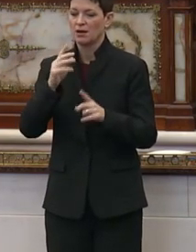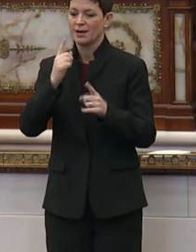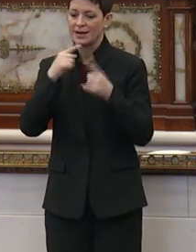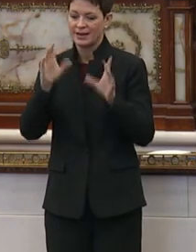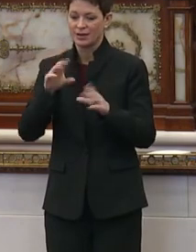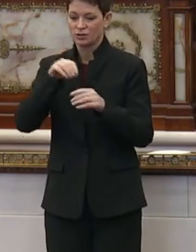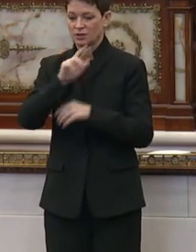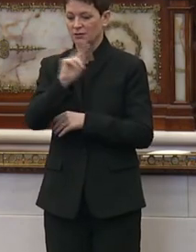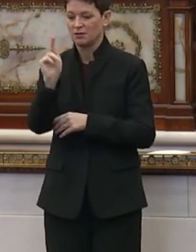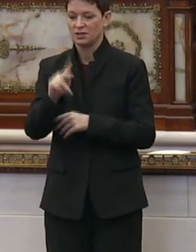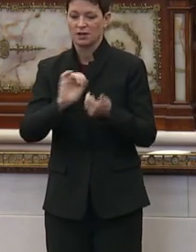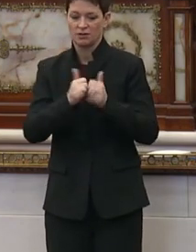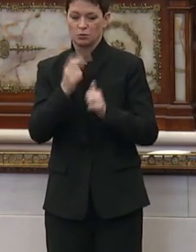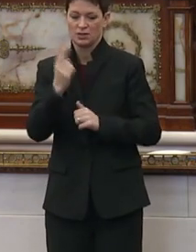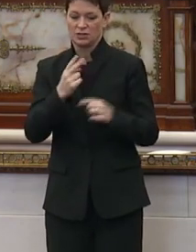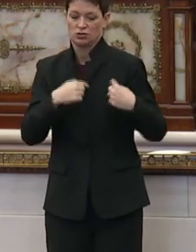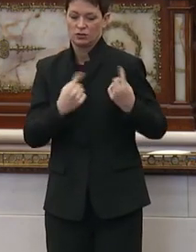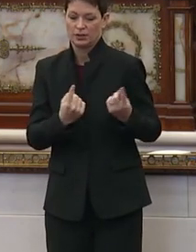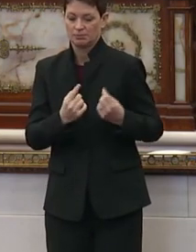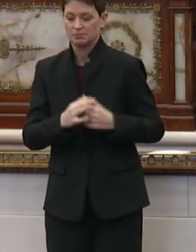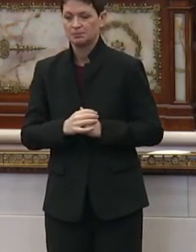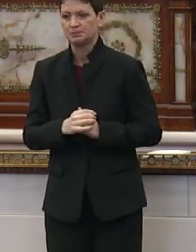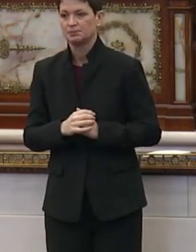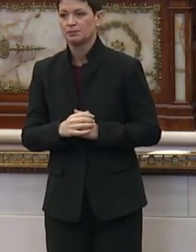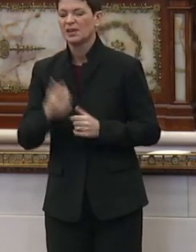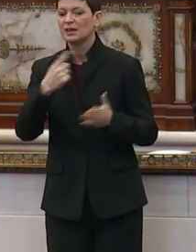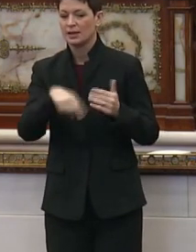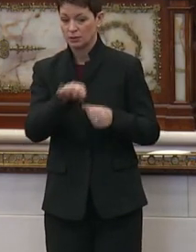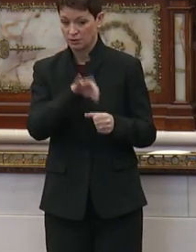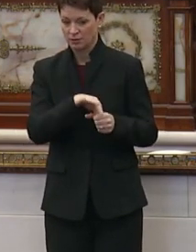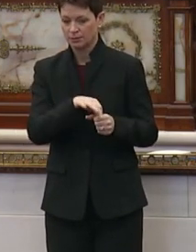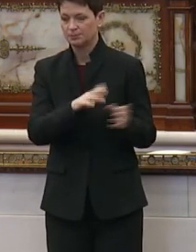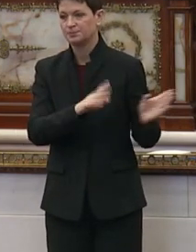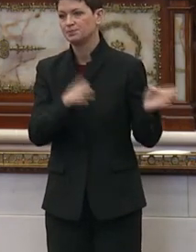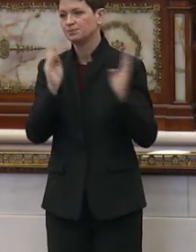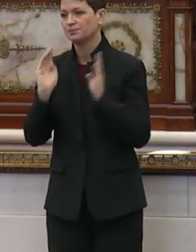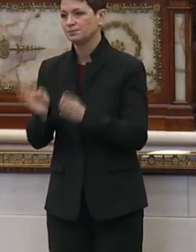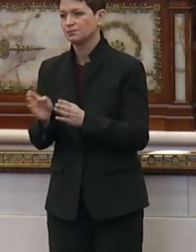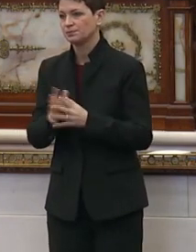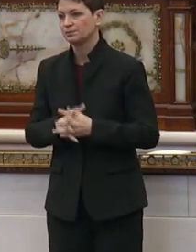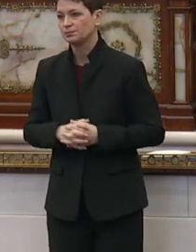announcer in Philadelphia sports history. Next week's calendar.